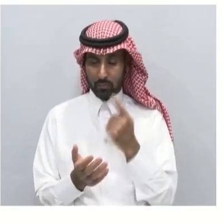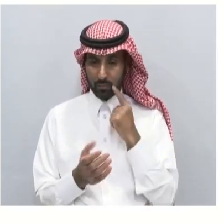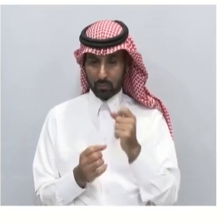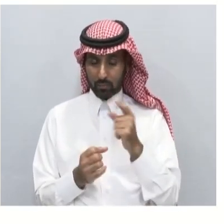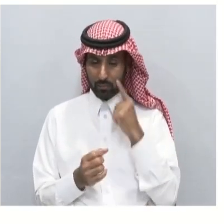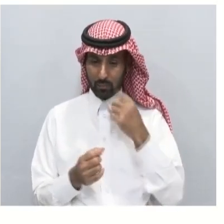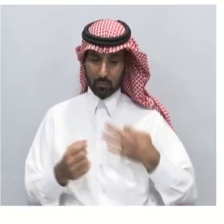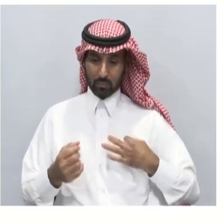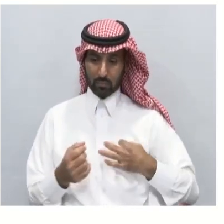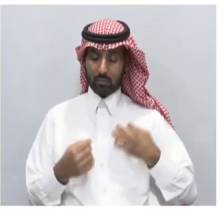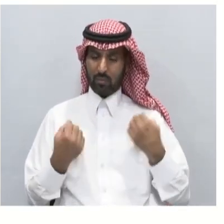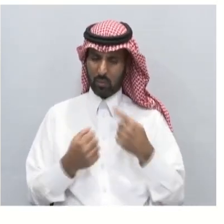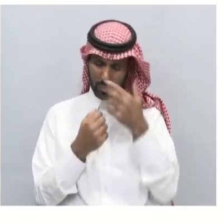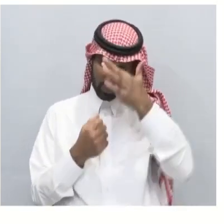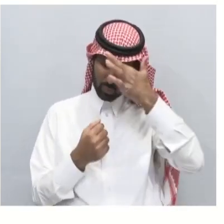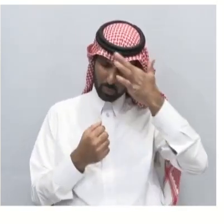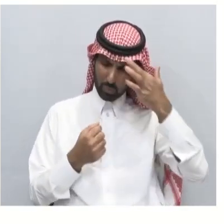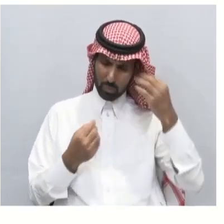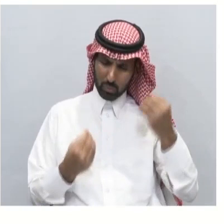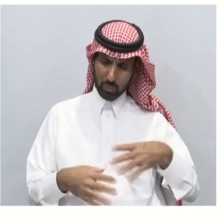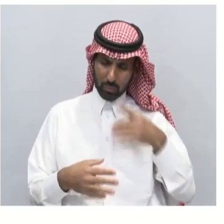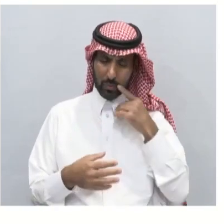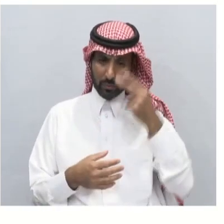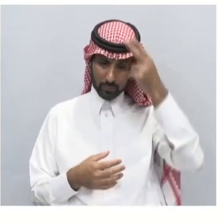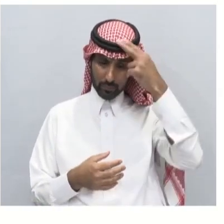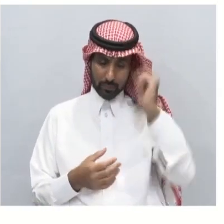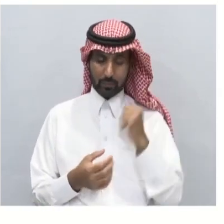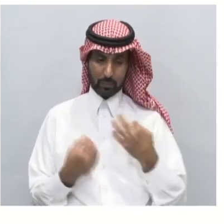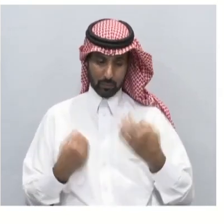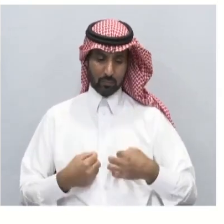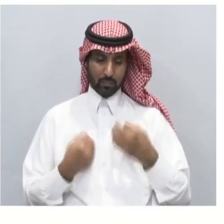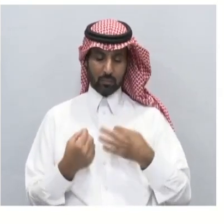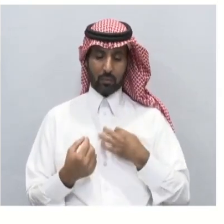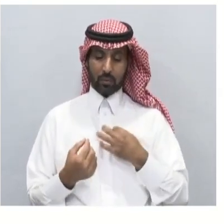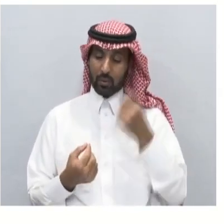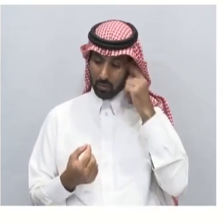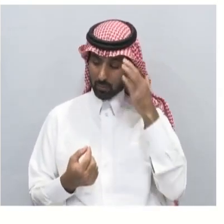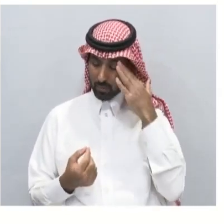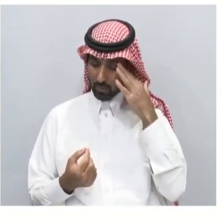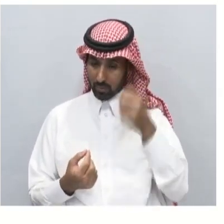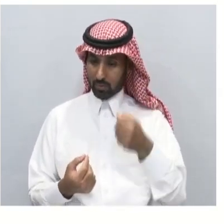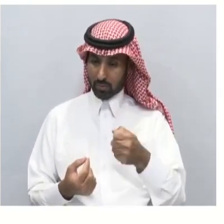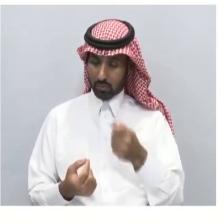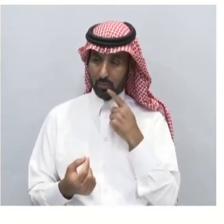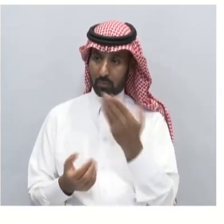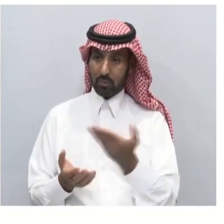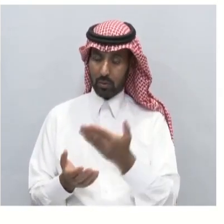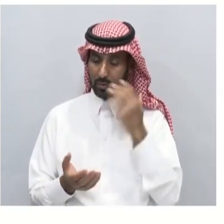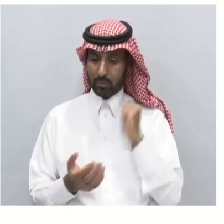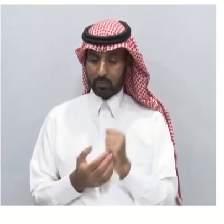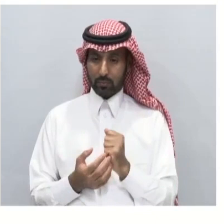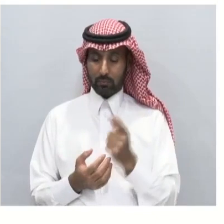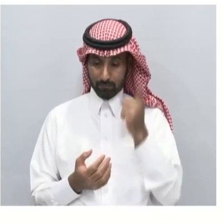light clothes, because it's very hot here in Saudi. Remember to say hello when you enter a store.